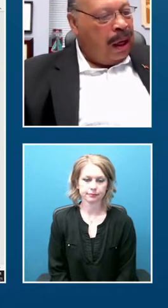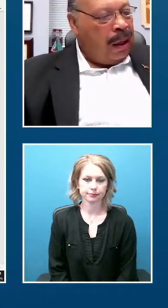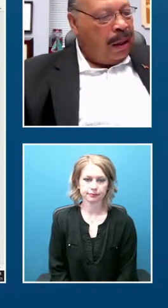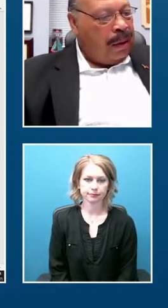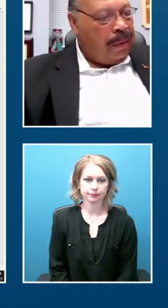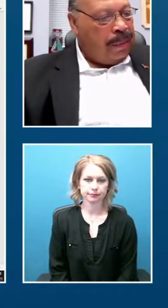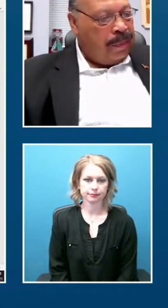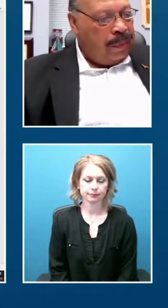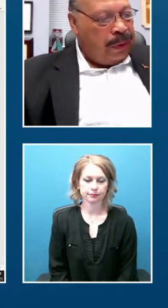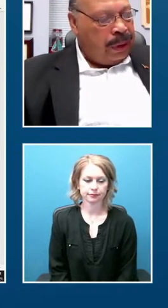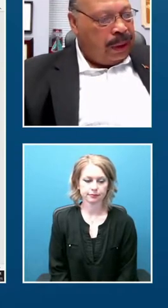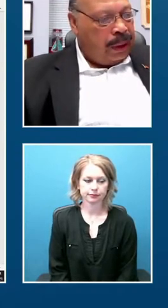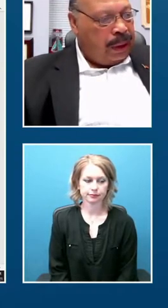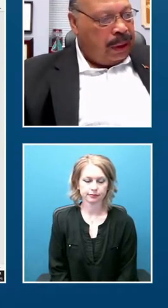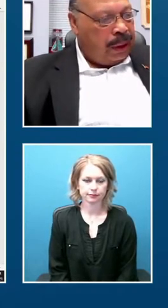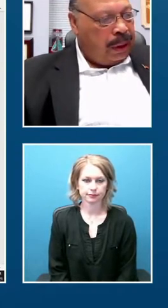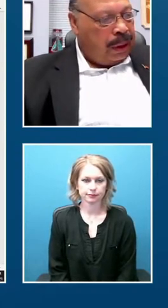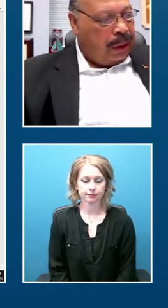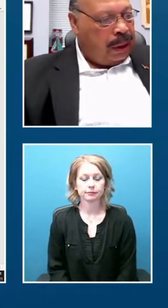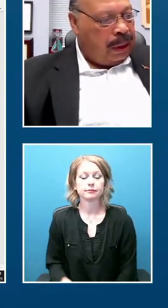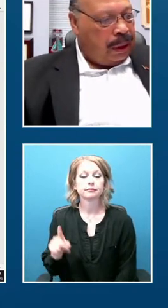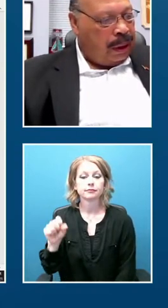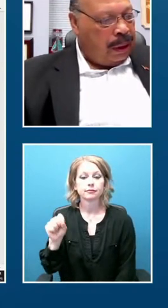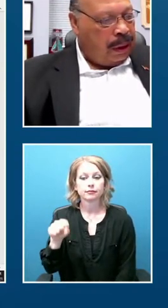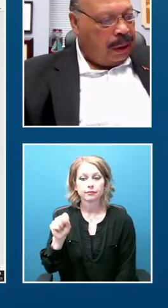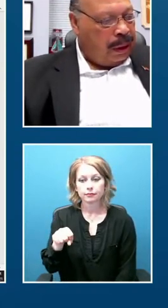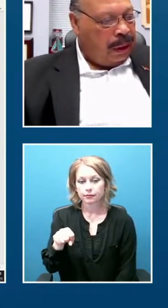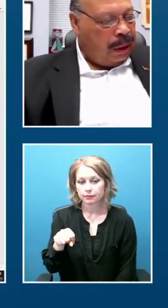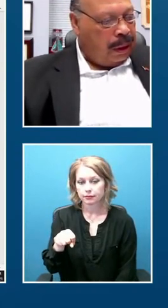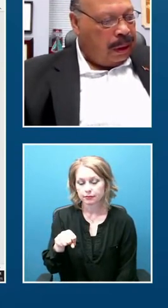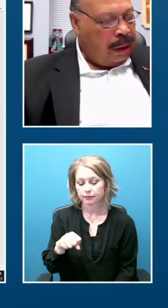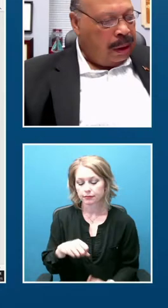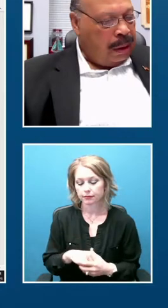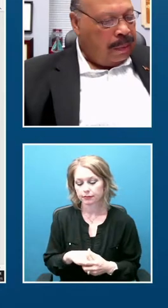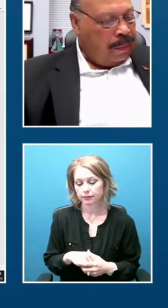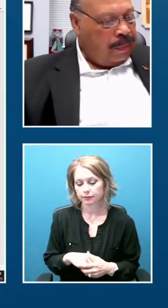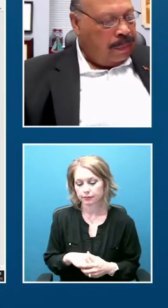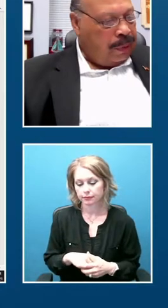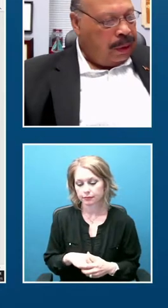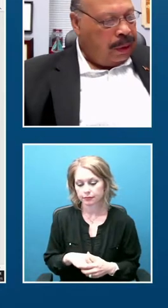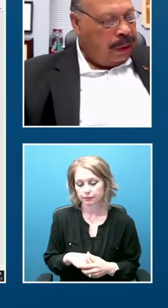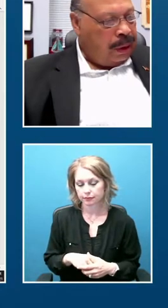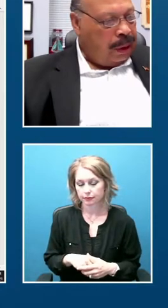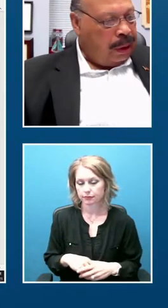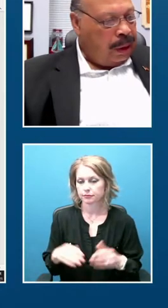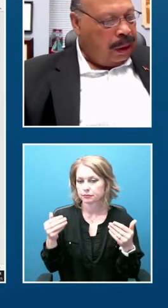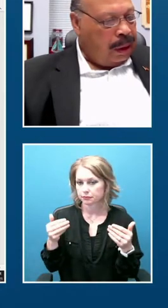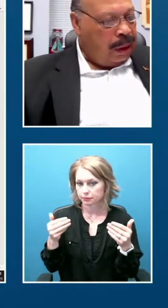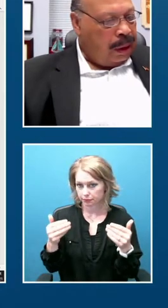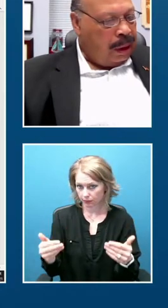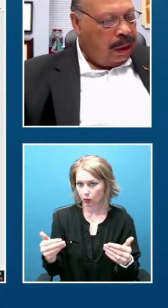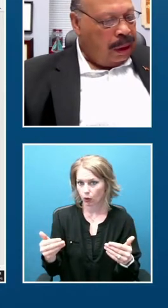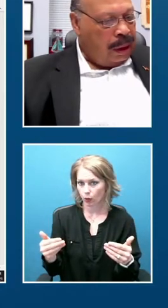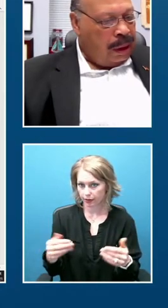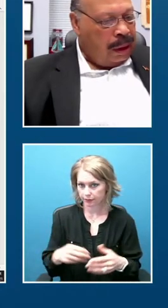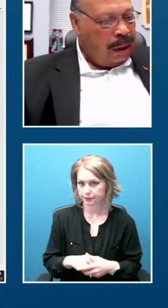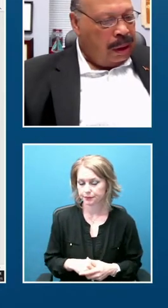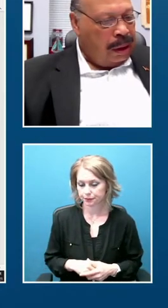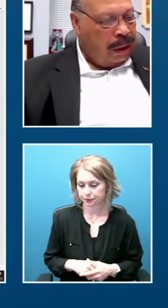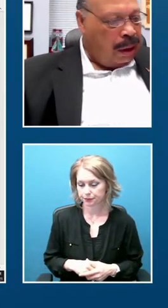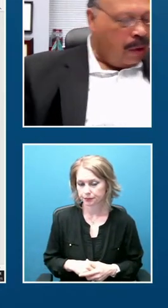Yes, it seems we have a hand raised from Bell Yong Hong. Feel free, we will unmute your mic and feel free to ask your question. You have the